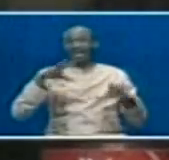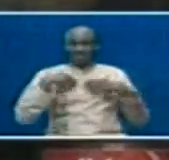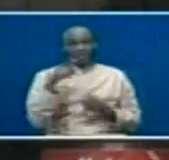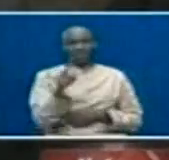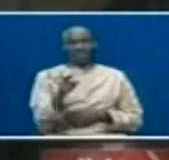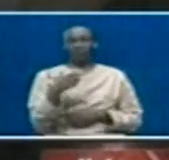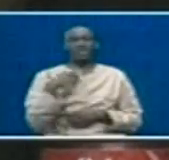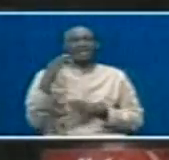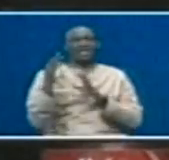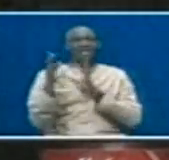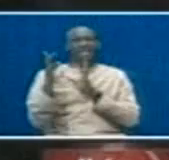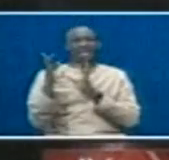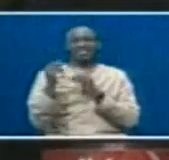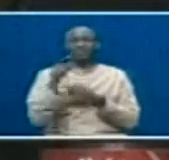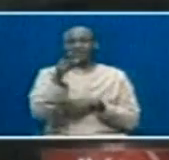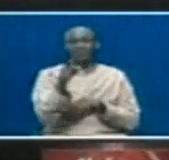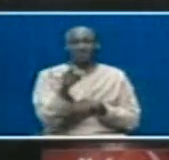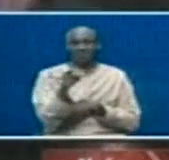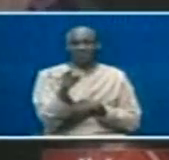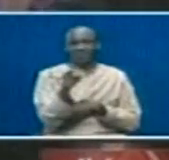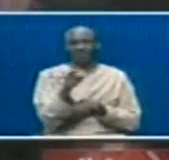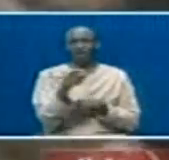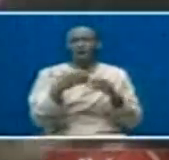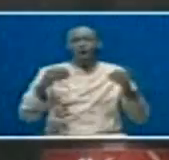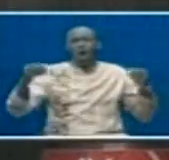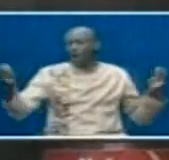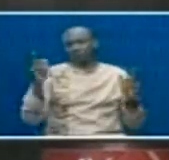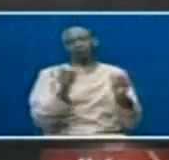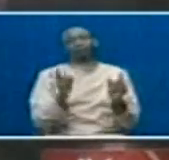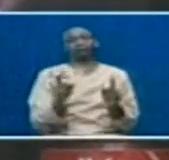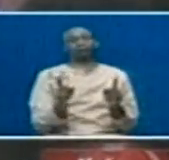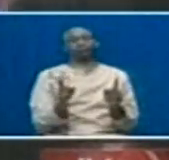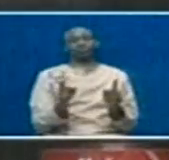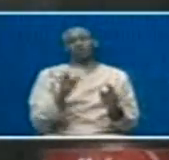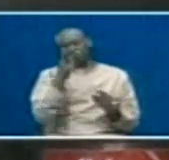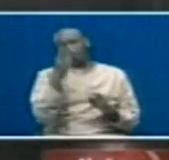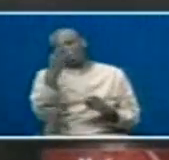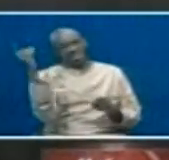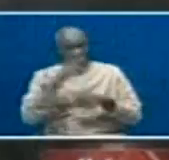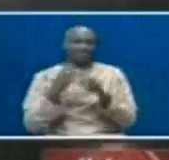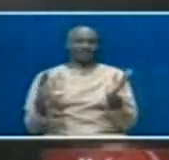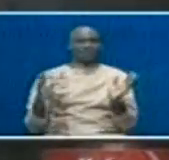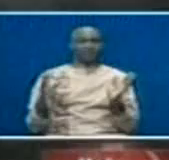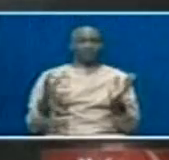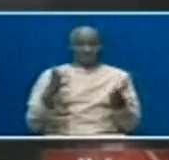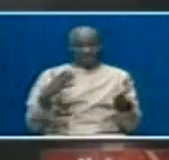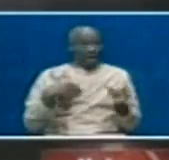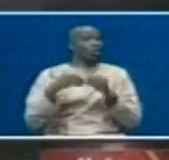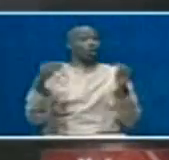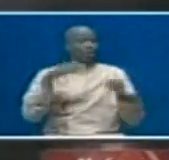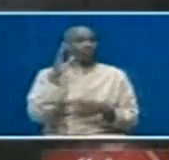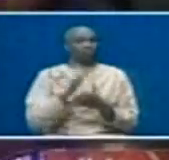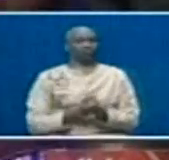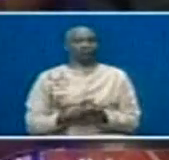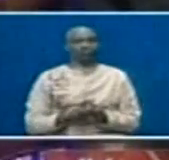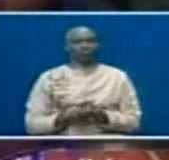didn't expect it to be take this long. Mm-hmm. We thought maybe it might take 2 or 3 days. Yeah. You know? Yeah. It's taken a bit longer than it should have.